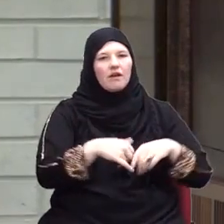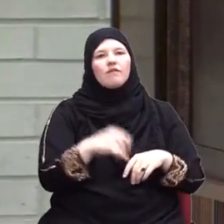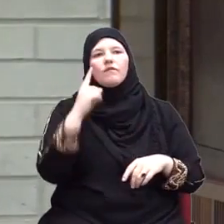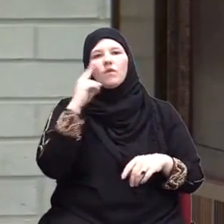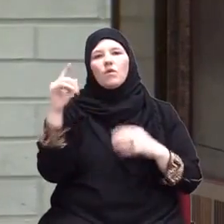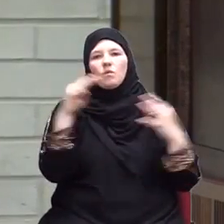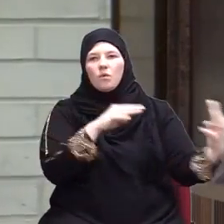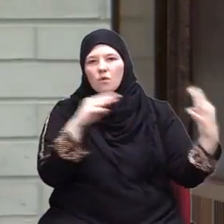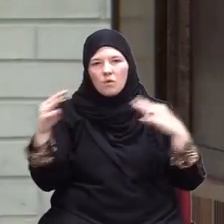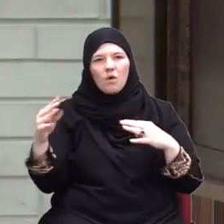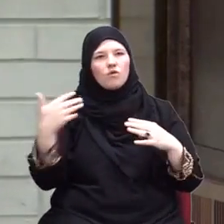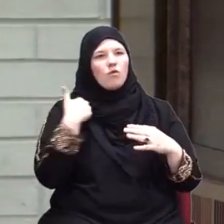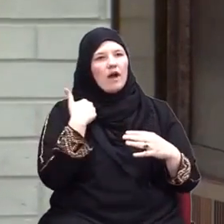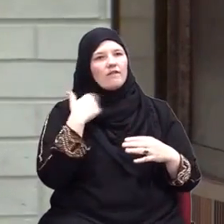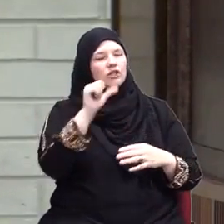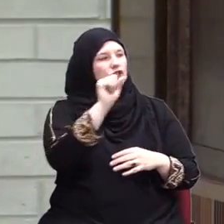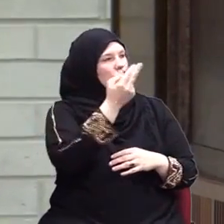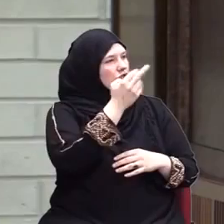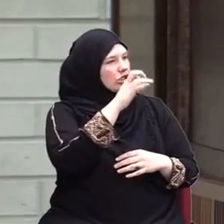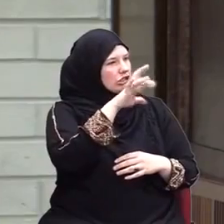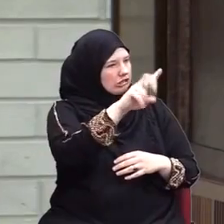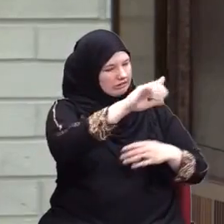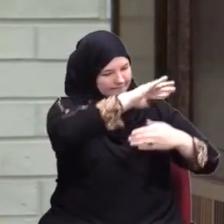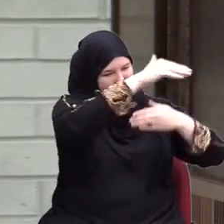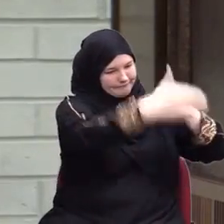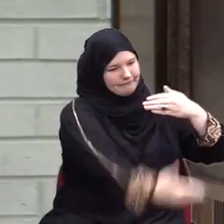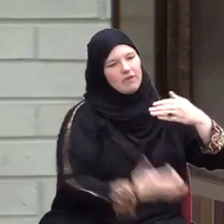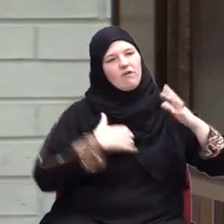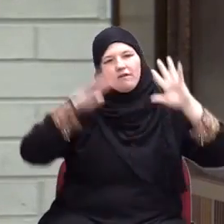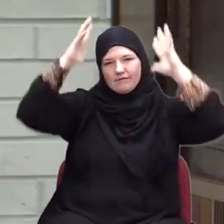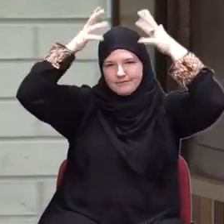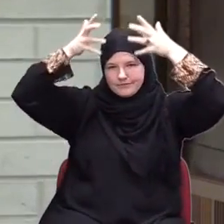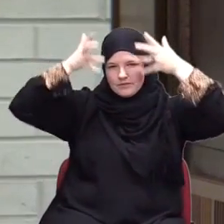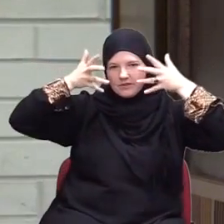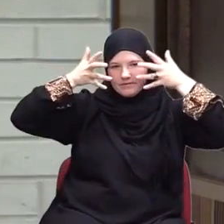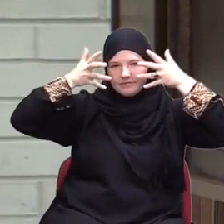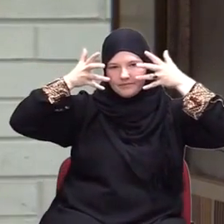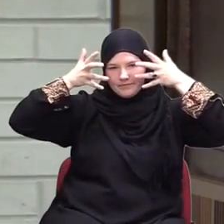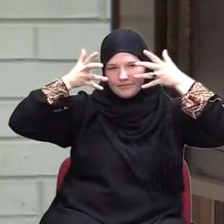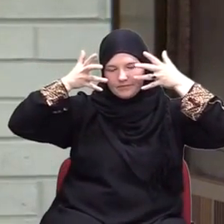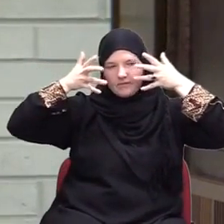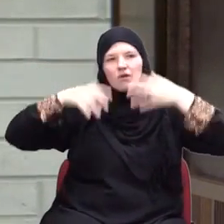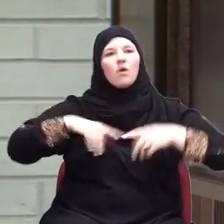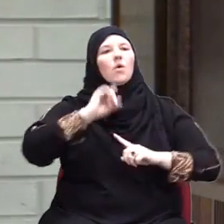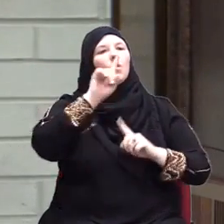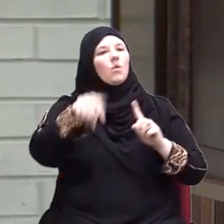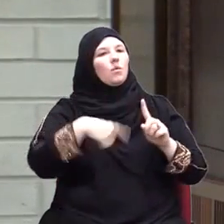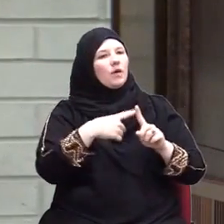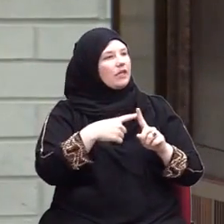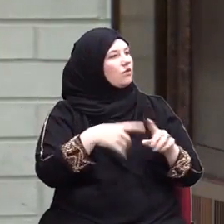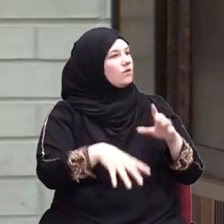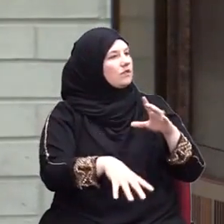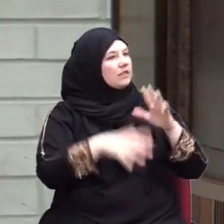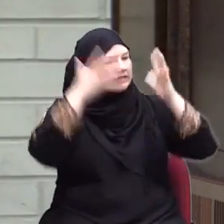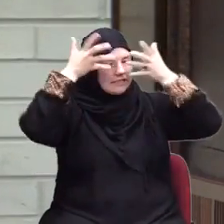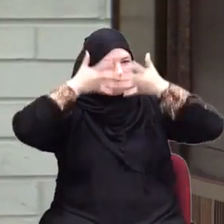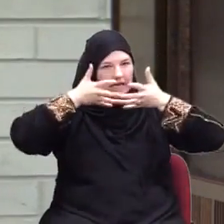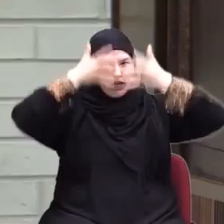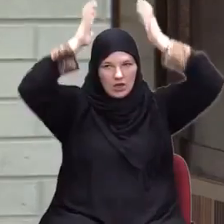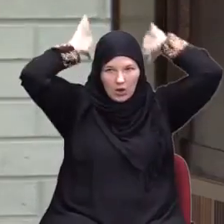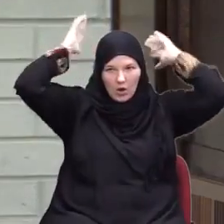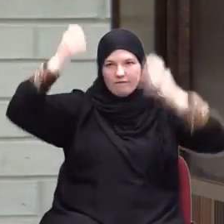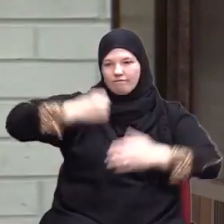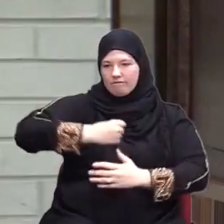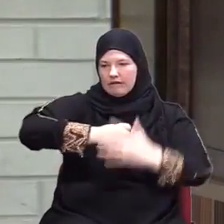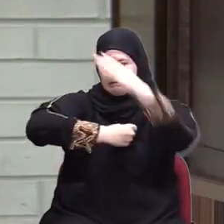battlefield and you have your shield, you have your helmet, you have your armory, right? When you take it off, you